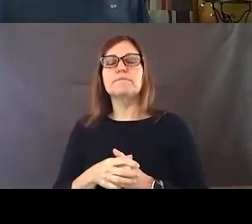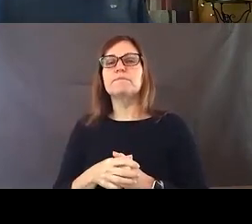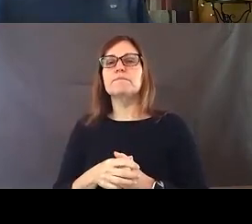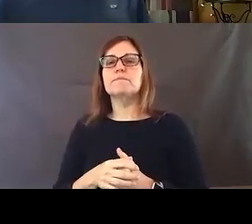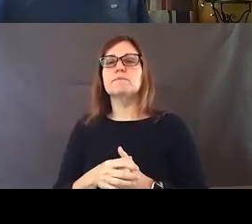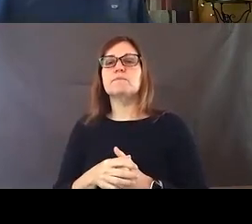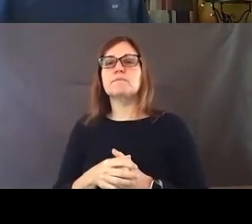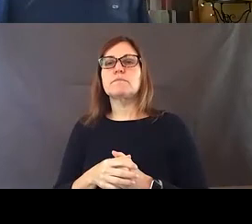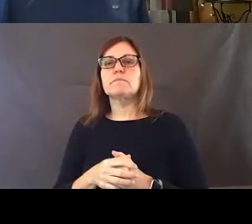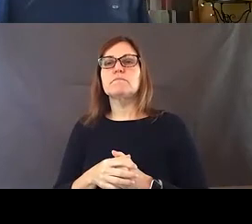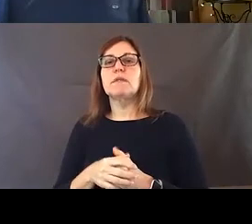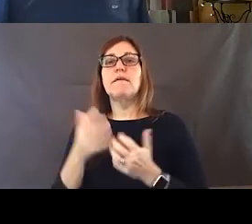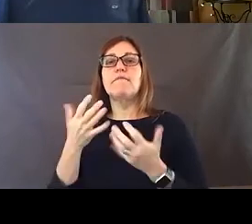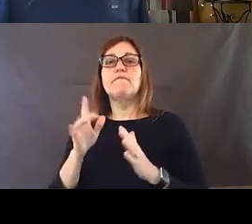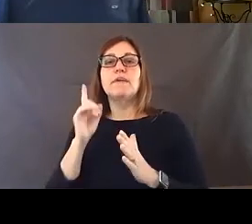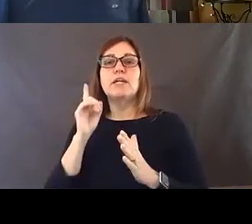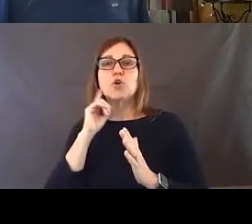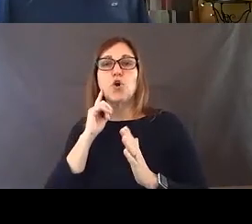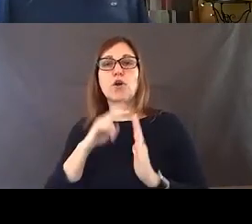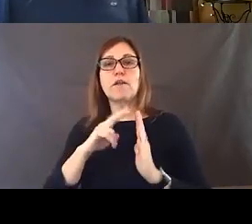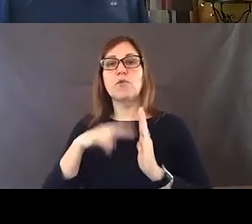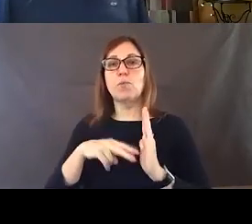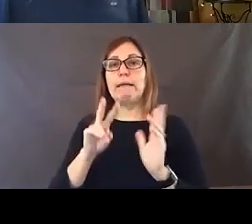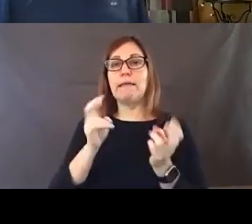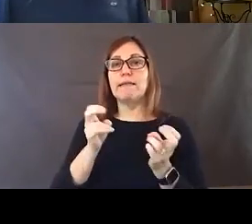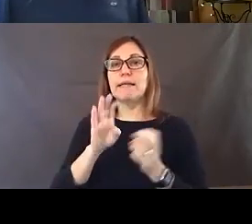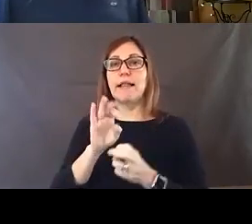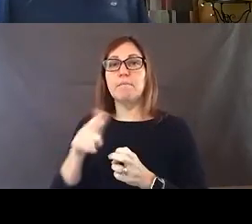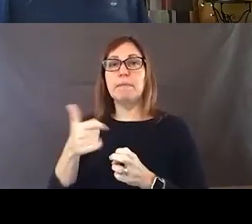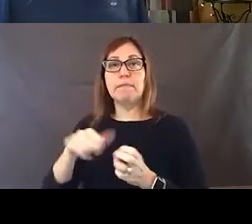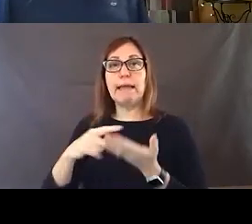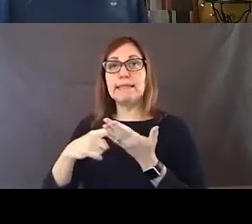You heard the read and title of the bill. Is there any discussion on the bill?